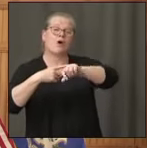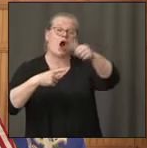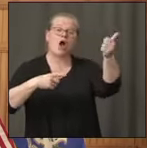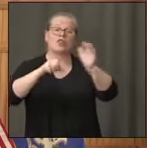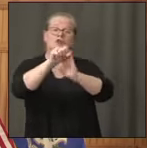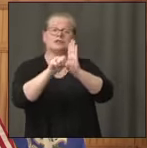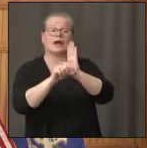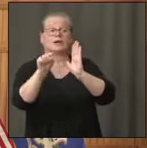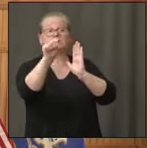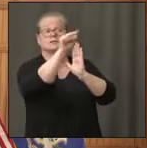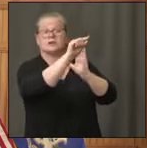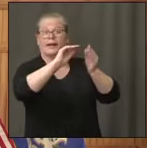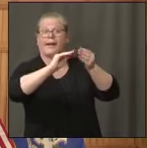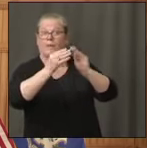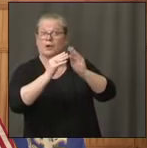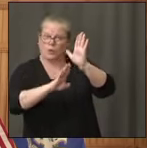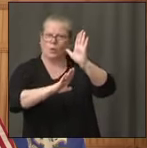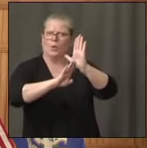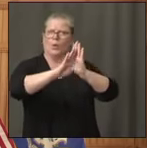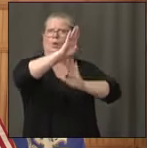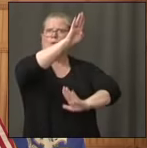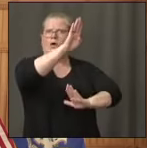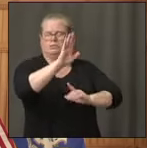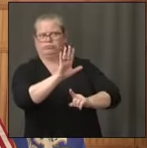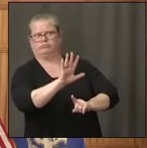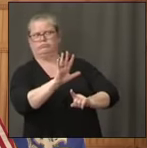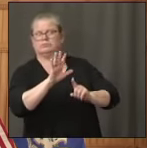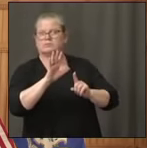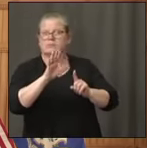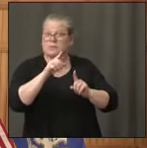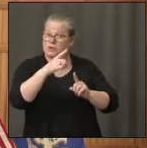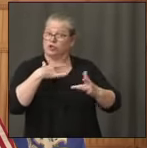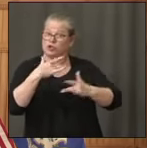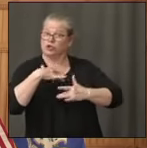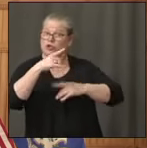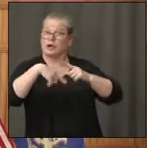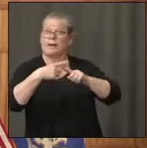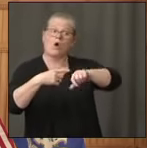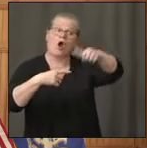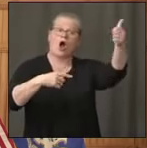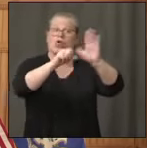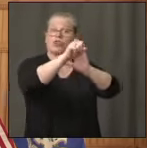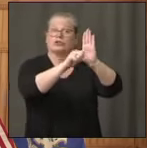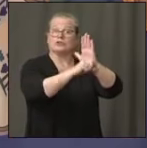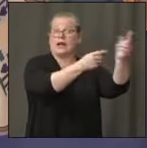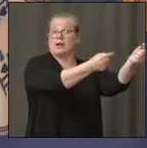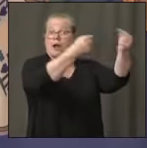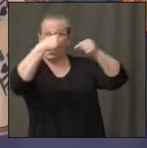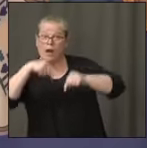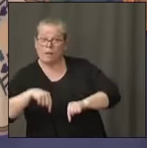concerns about out-of-state travel, either people coming in from other states or Connecticut residents going somewhere else and then returning?